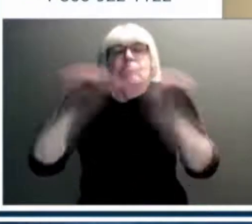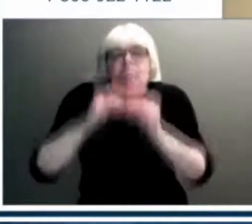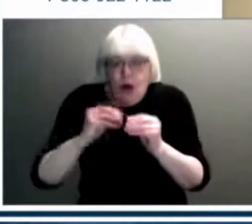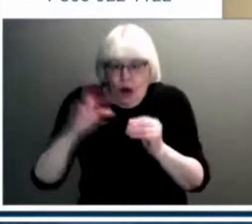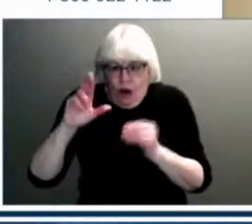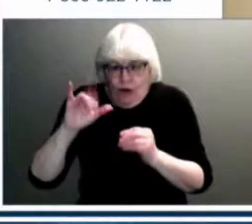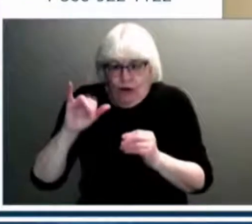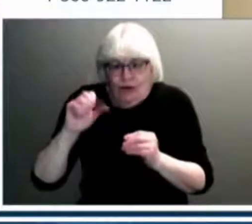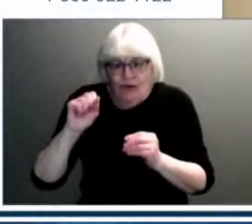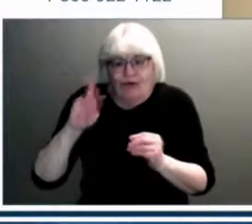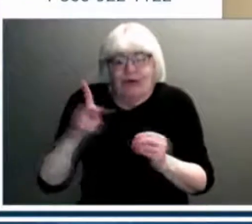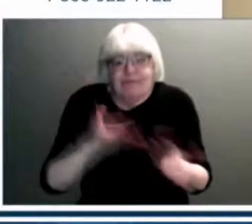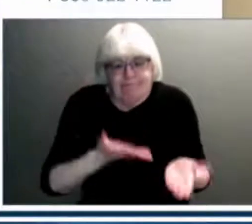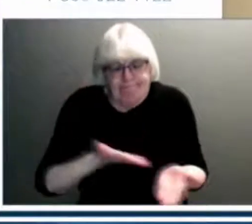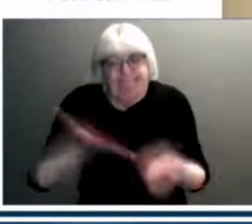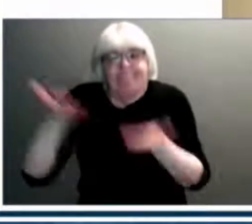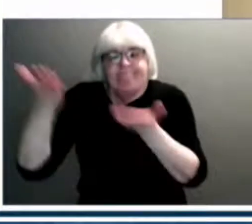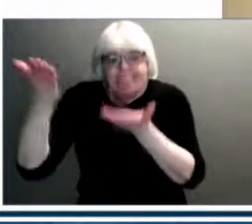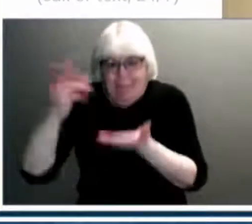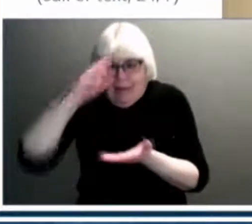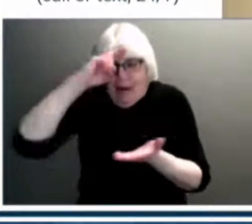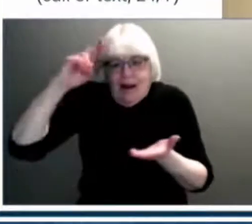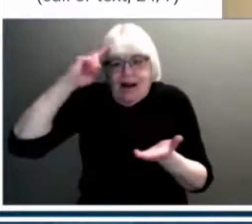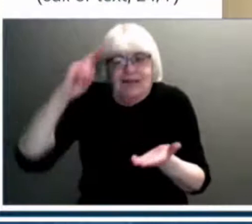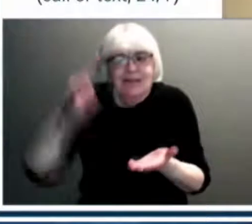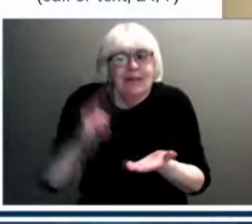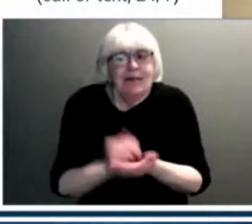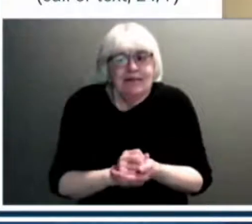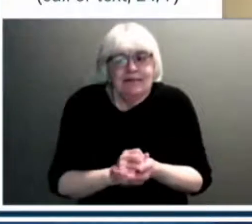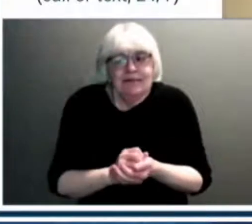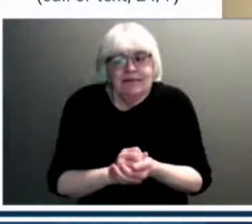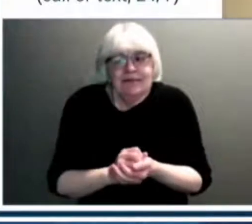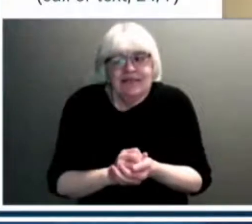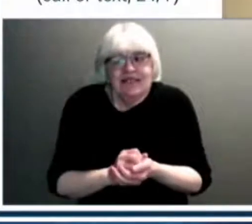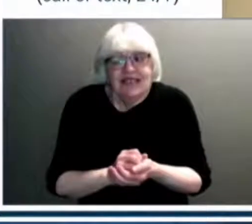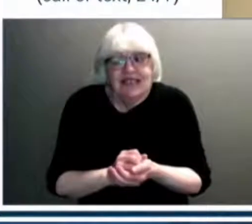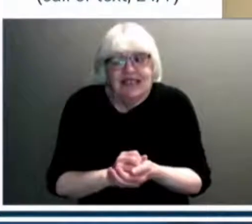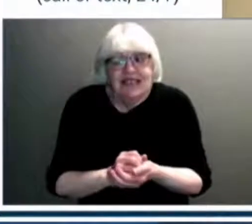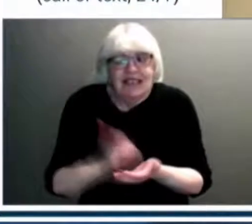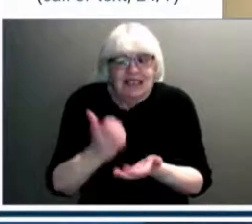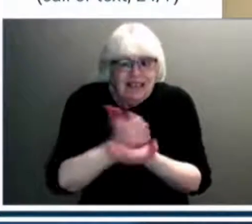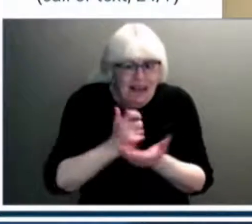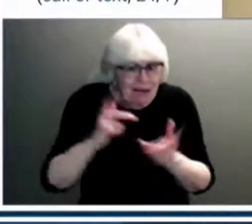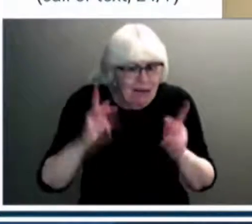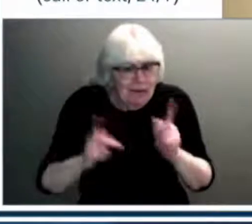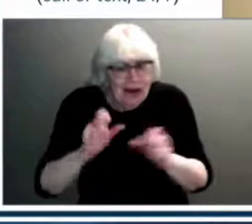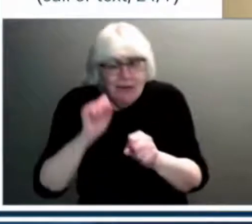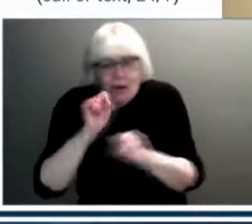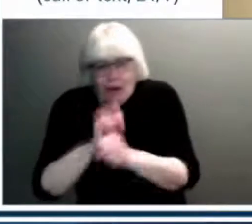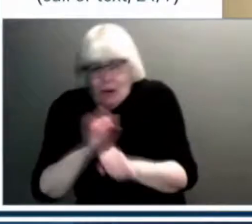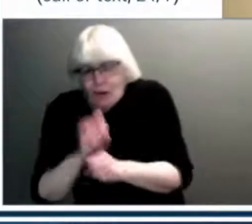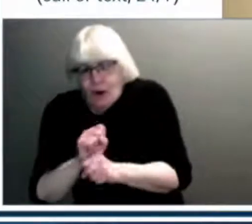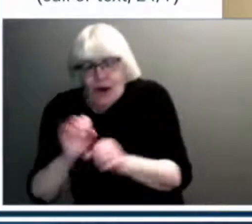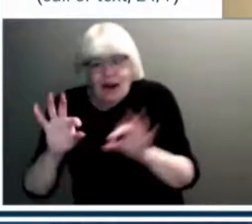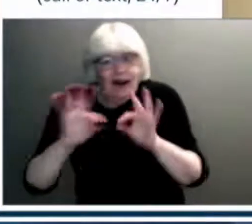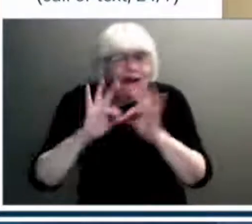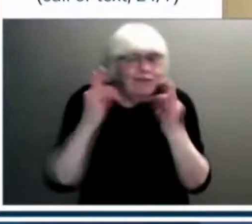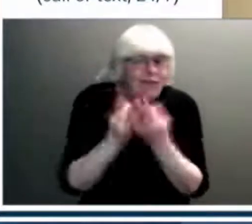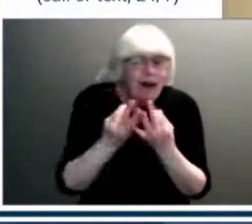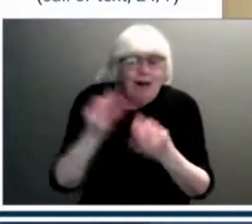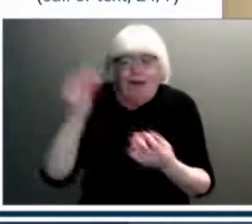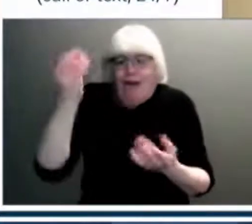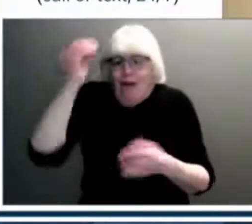people in our family, in our work or social circles, perhaps even without knowing it. And those people